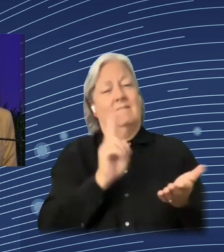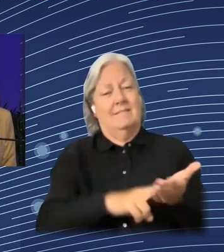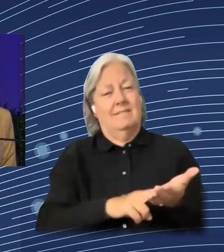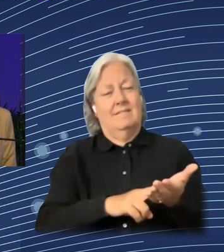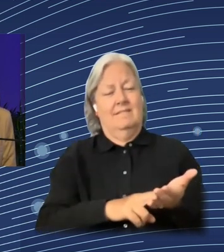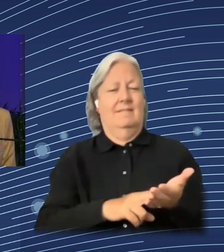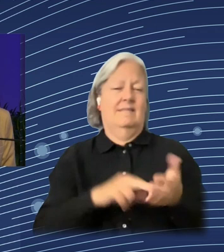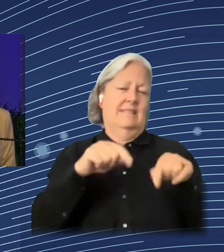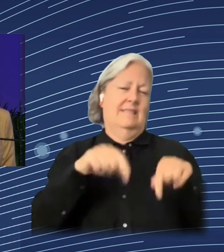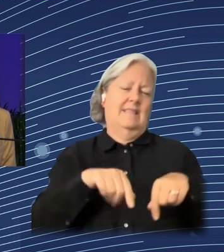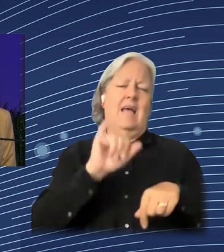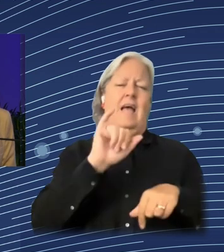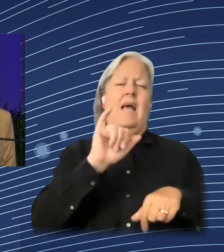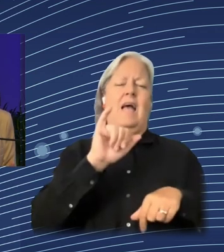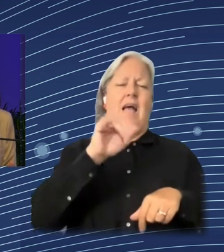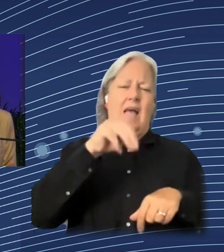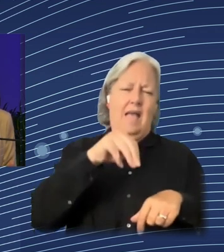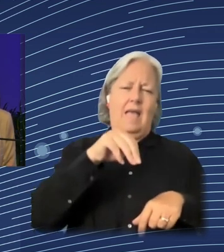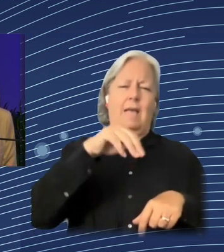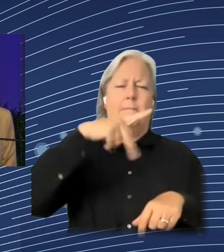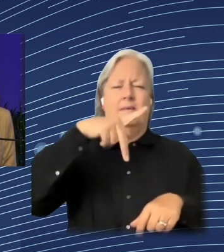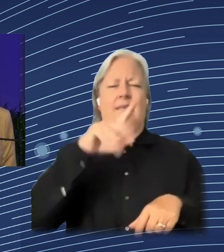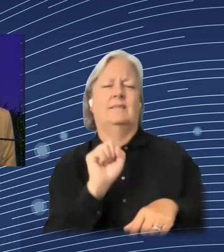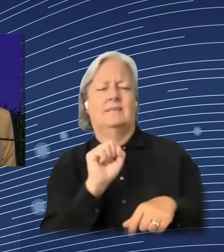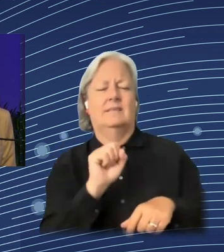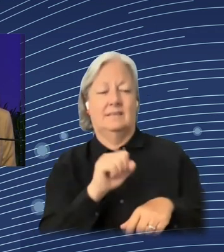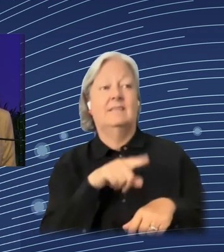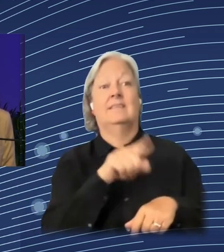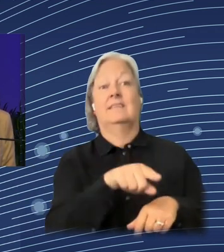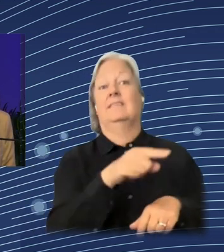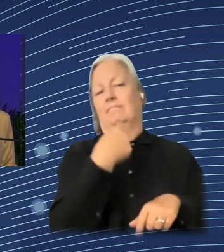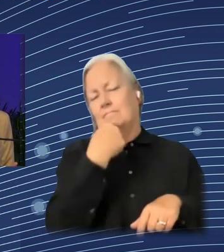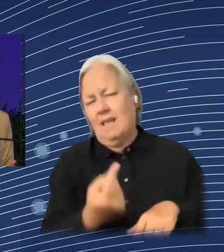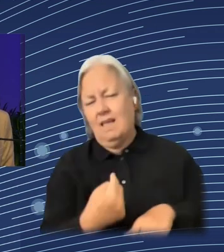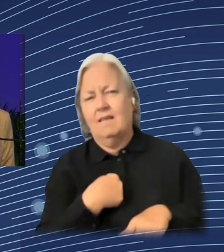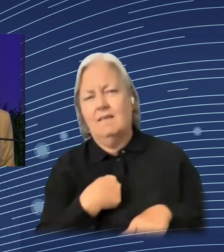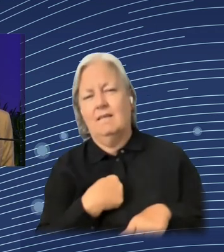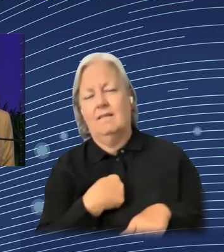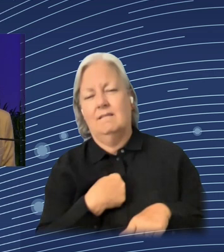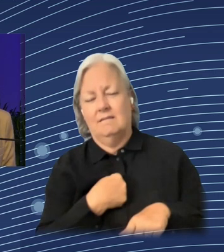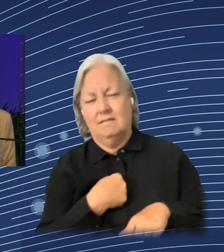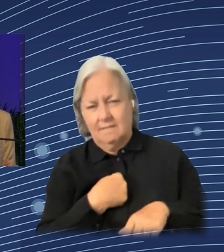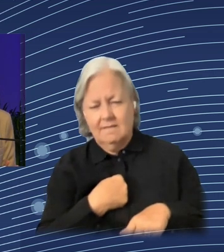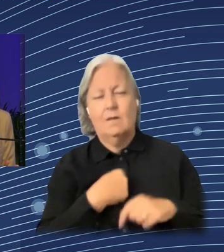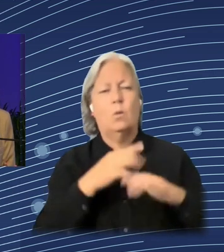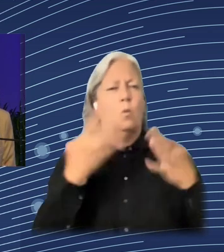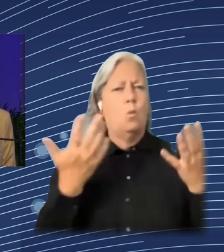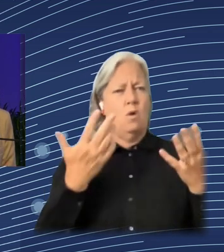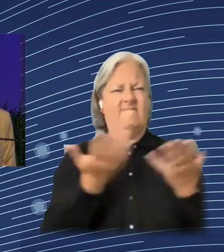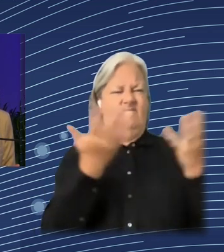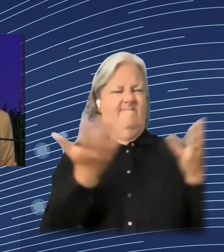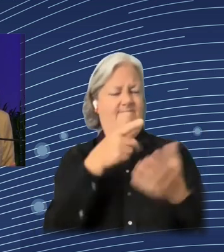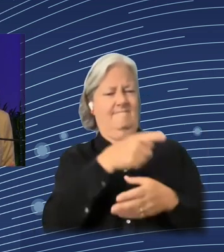So this will let us know in one number if the employer